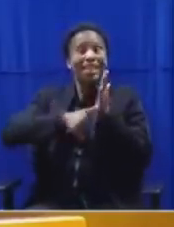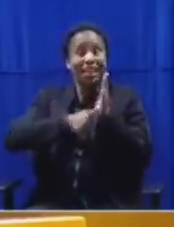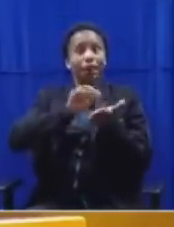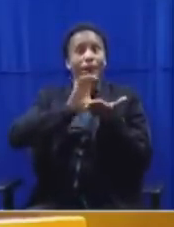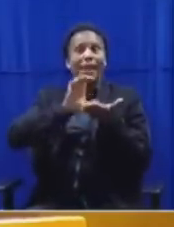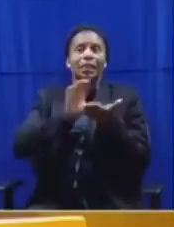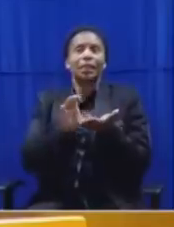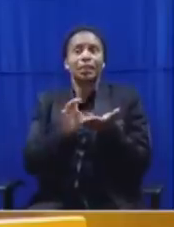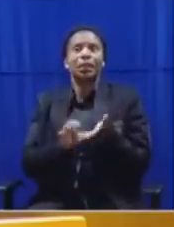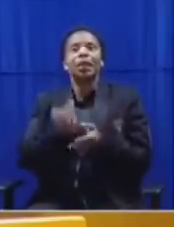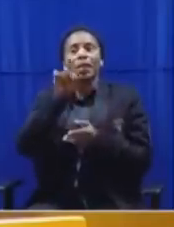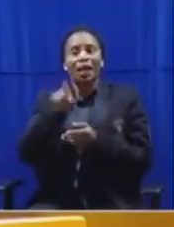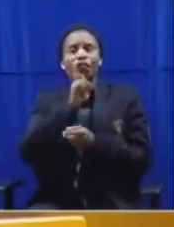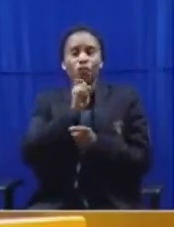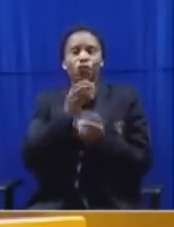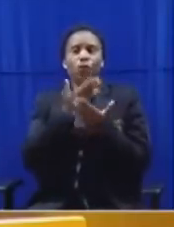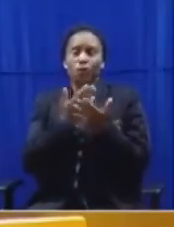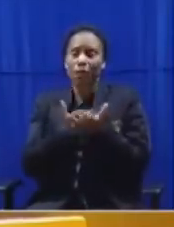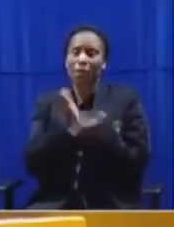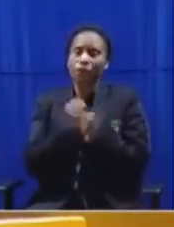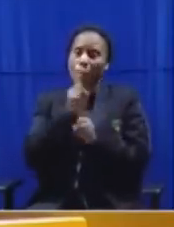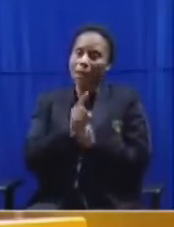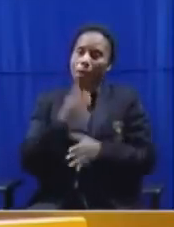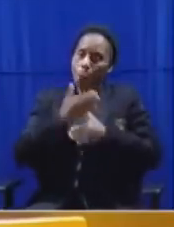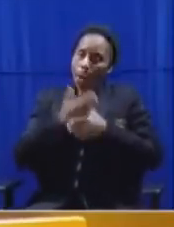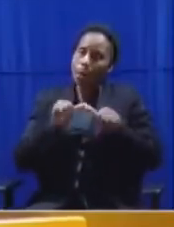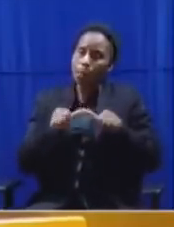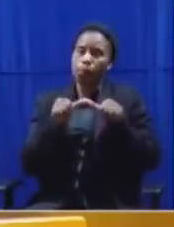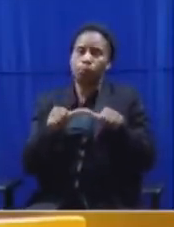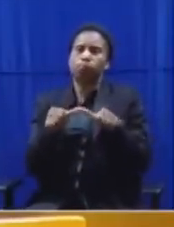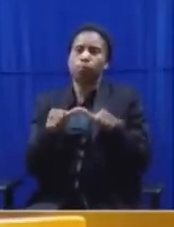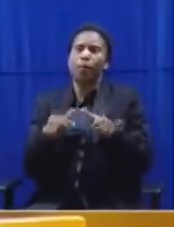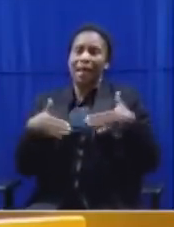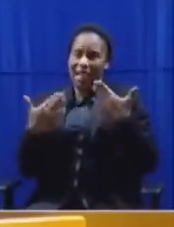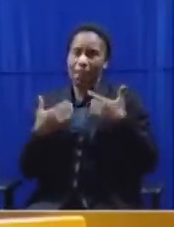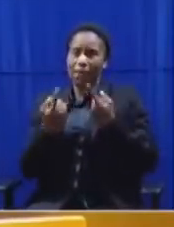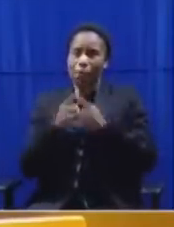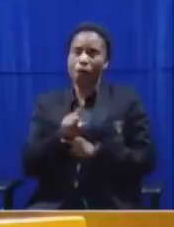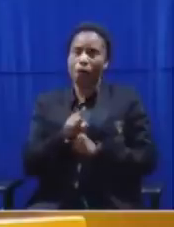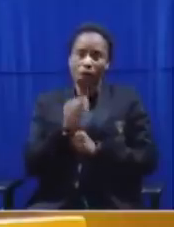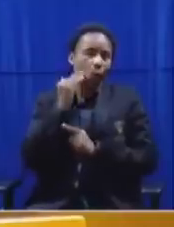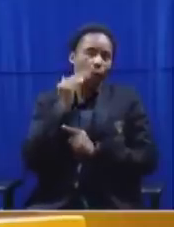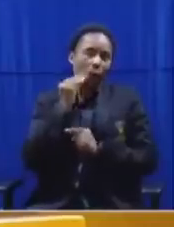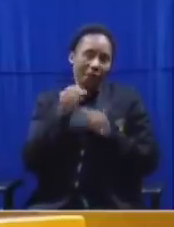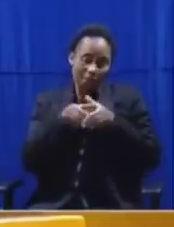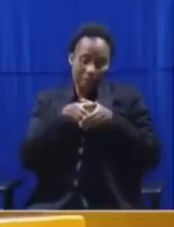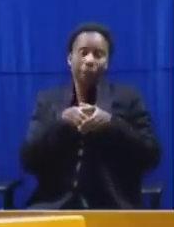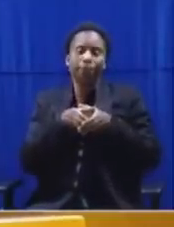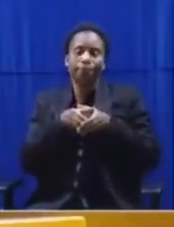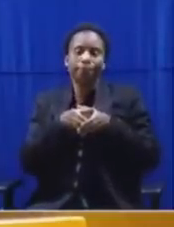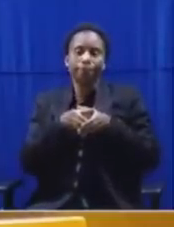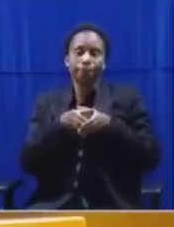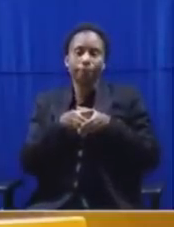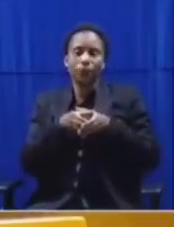to guarantee the jobs and the happiness of the white minority. So there is